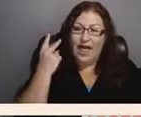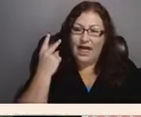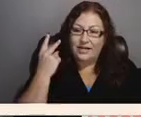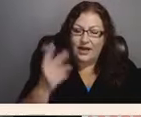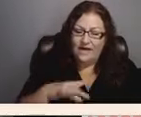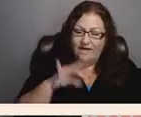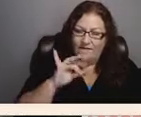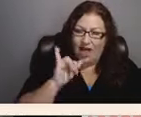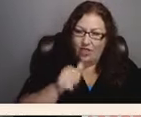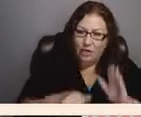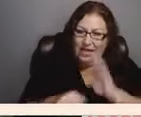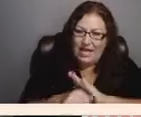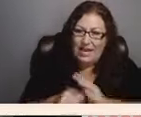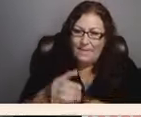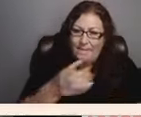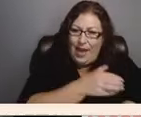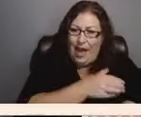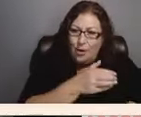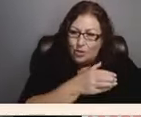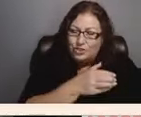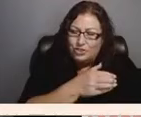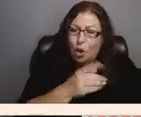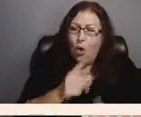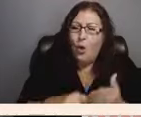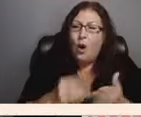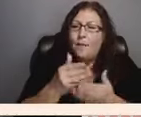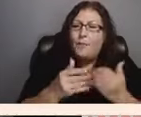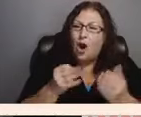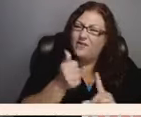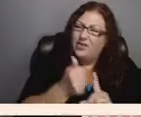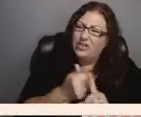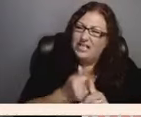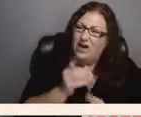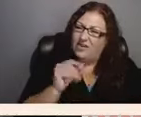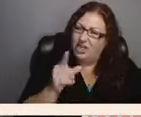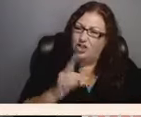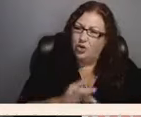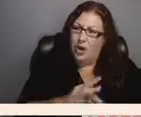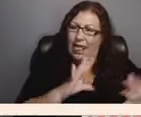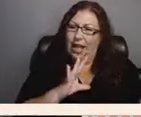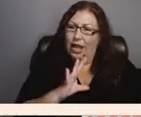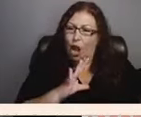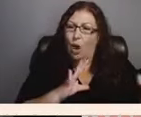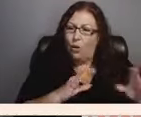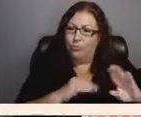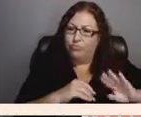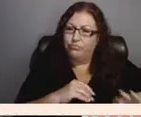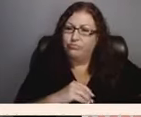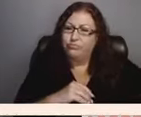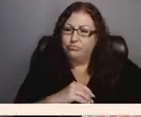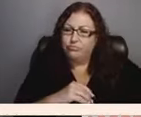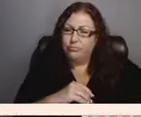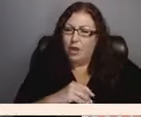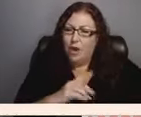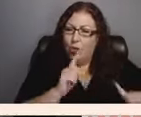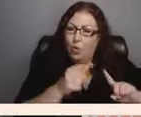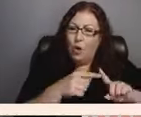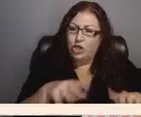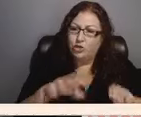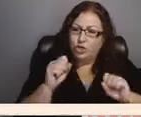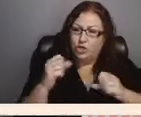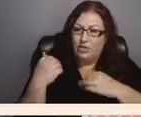powers. What part of yourself did you let go of in raising and taking on the responsibility